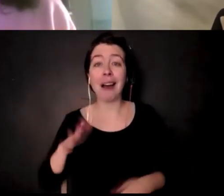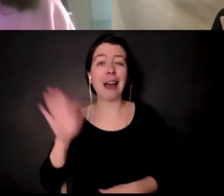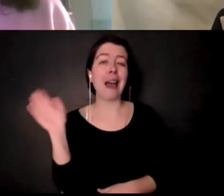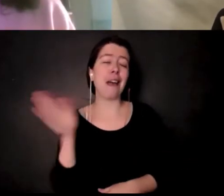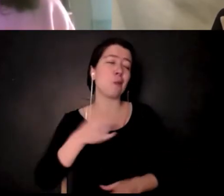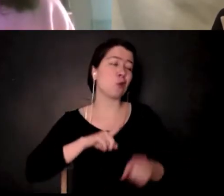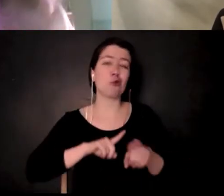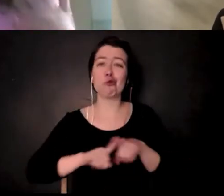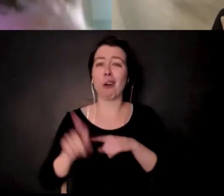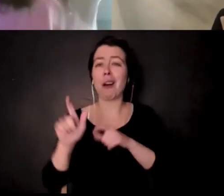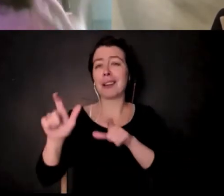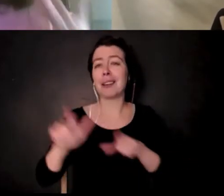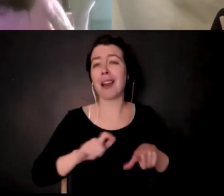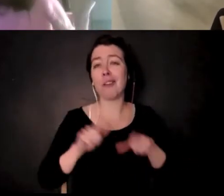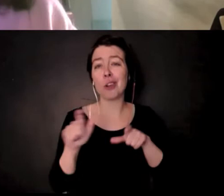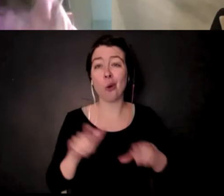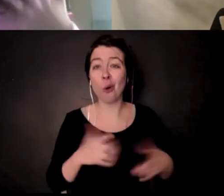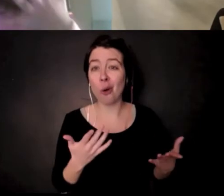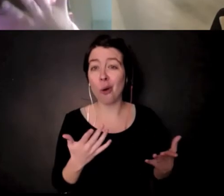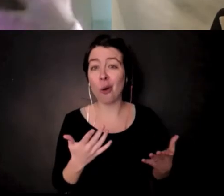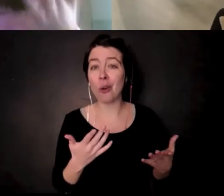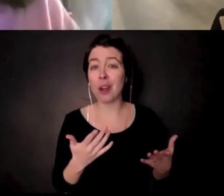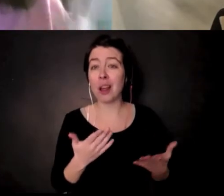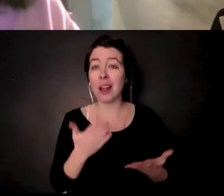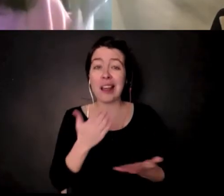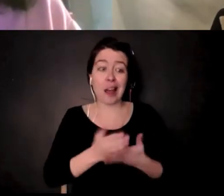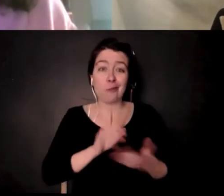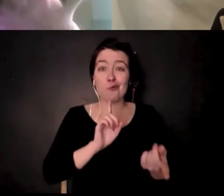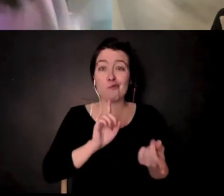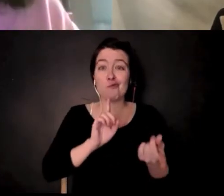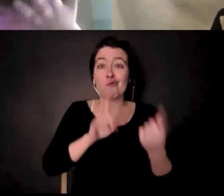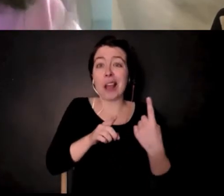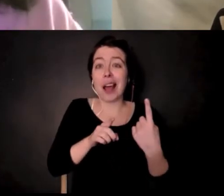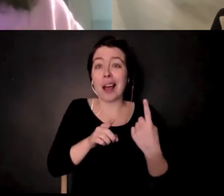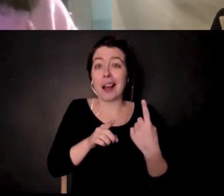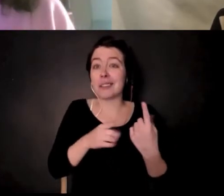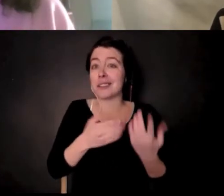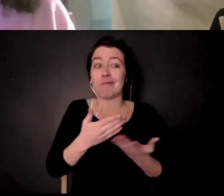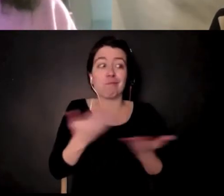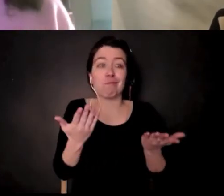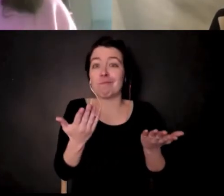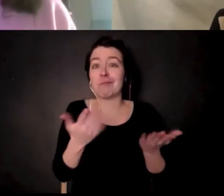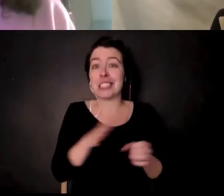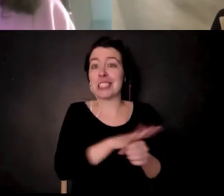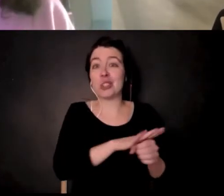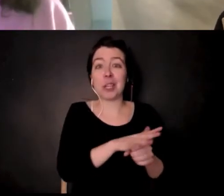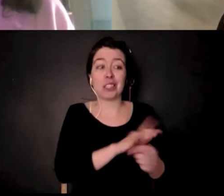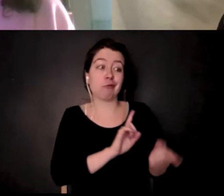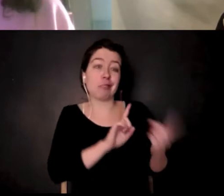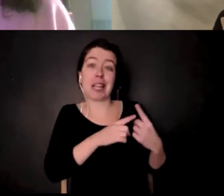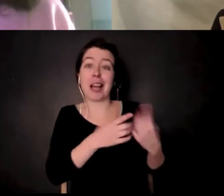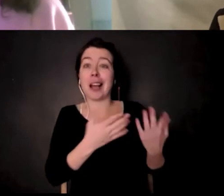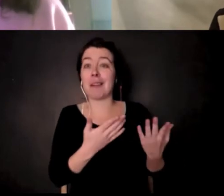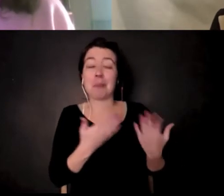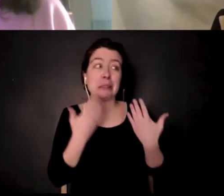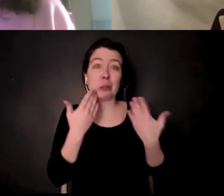to certain situations without really knowing, like, you know, what's the best thing. I think people are just doing the best that they can. So I